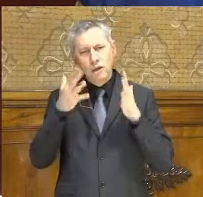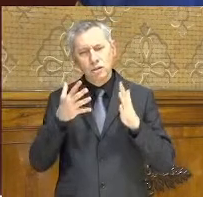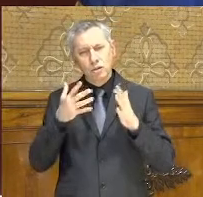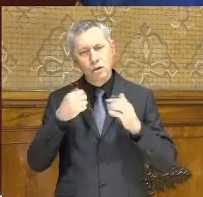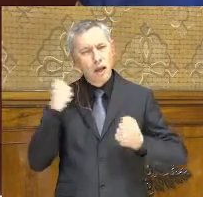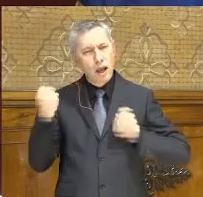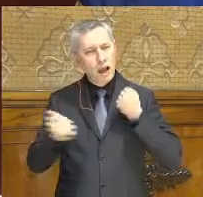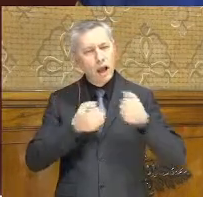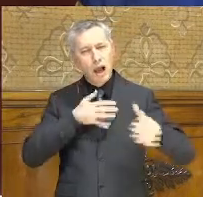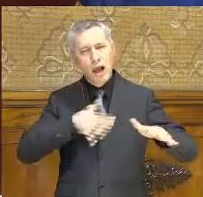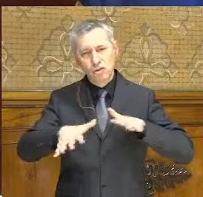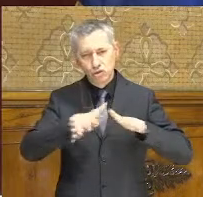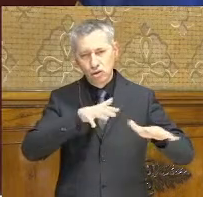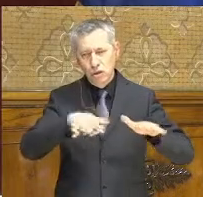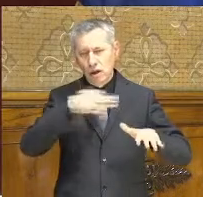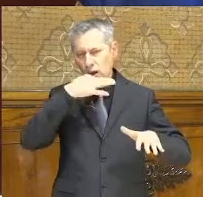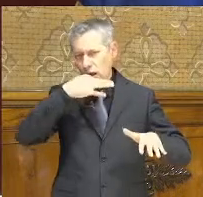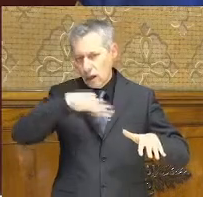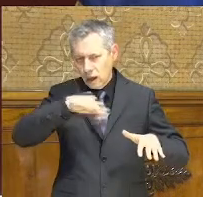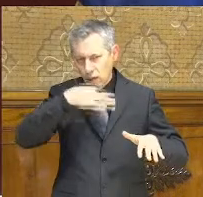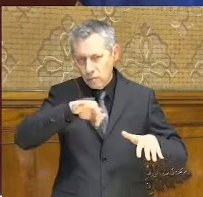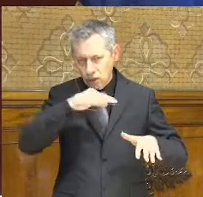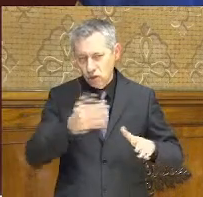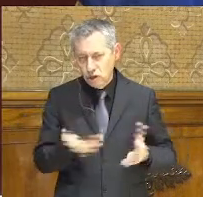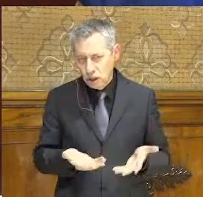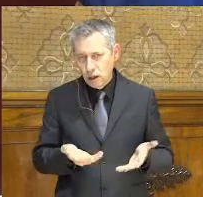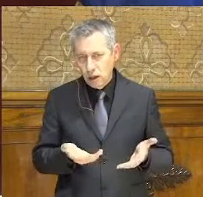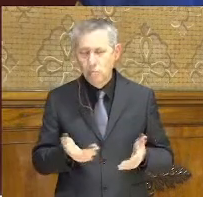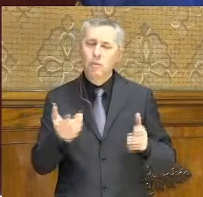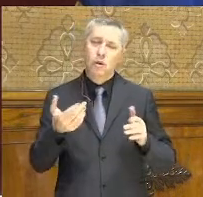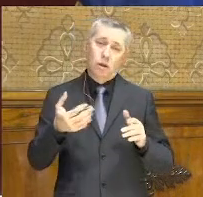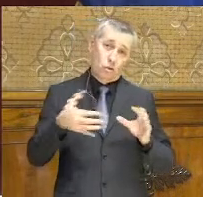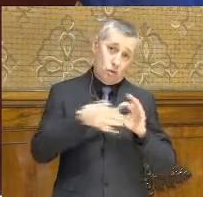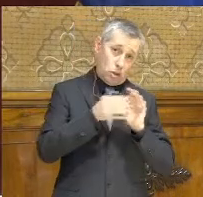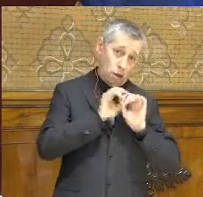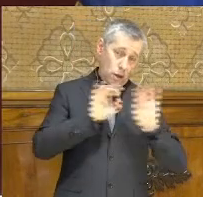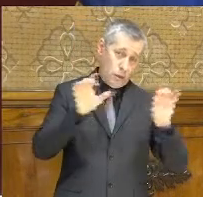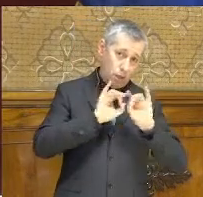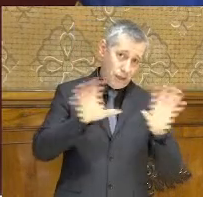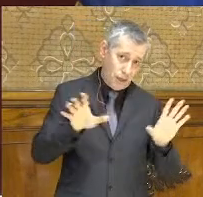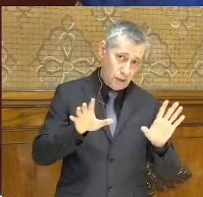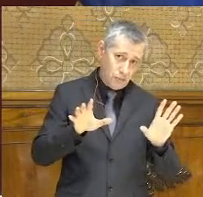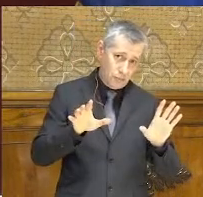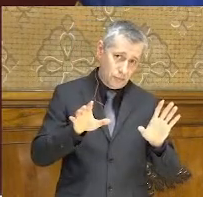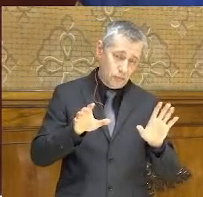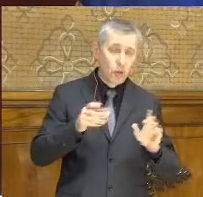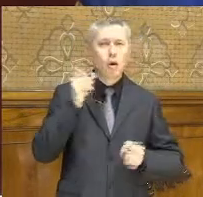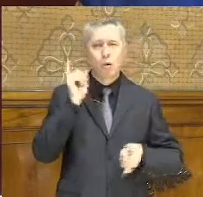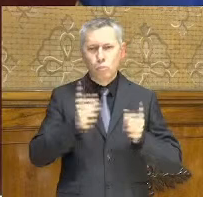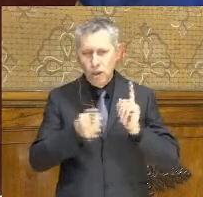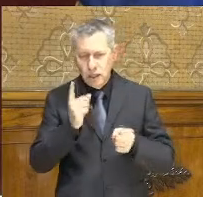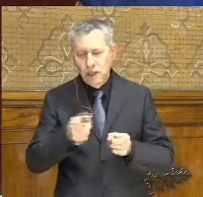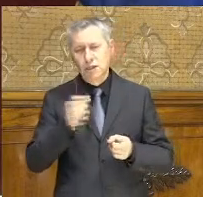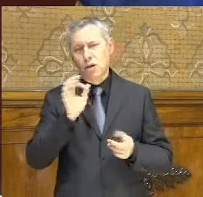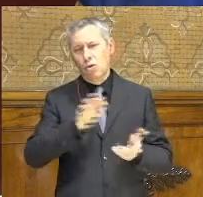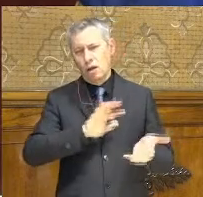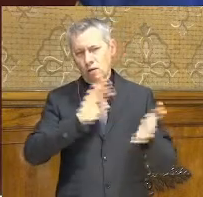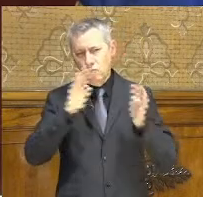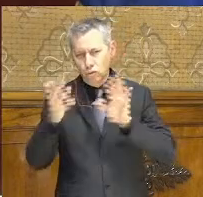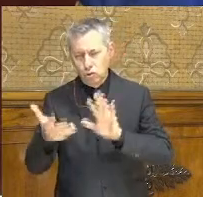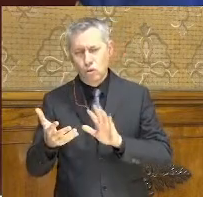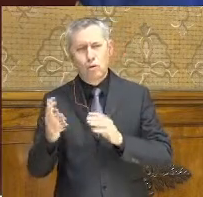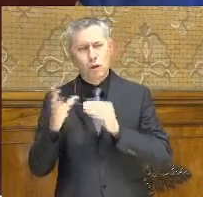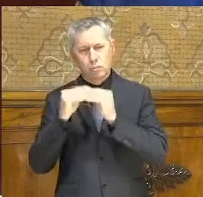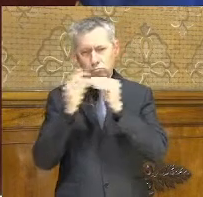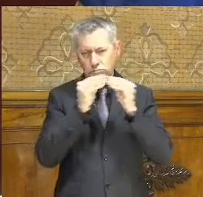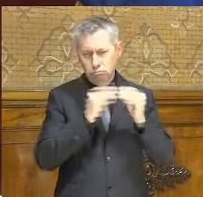of freedom beyond the long-lasting politics of evolutionary reform. The